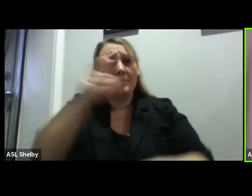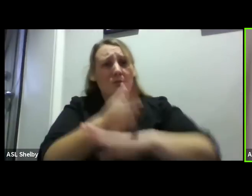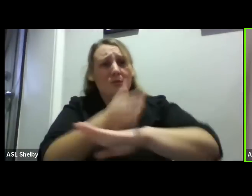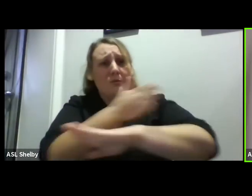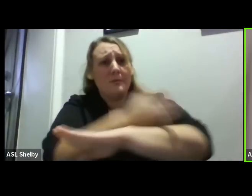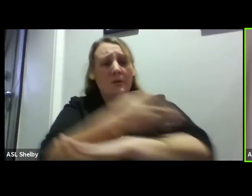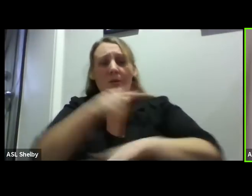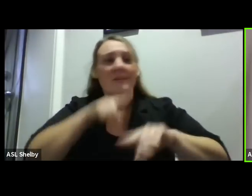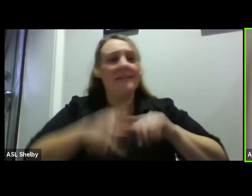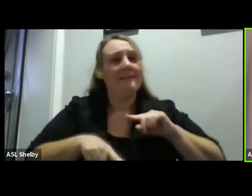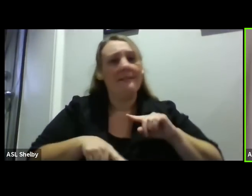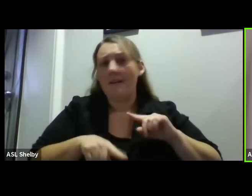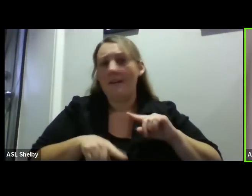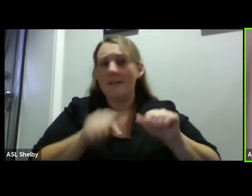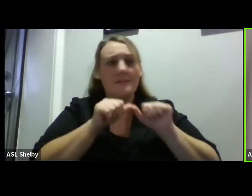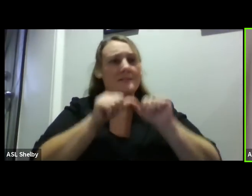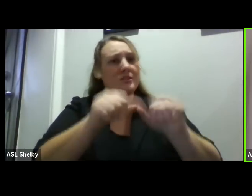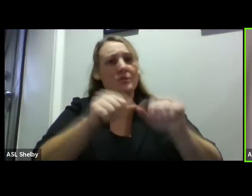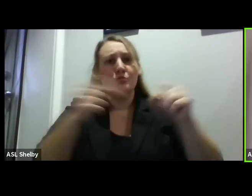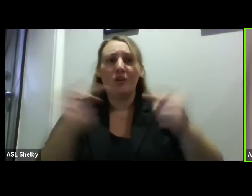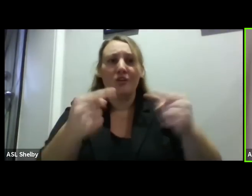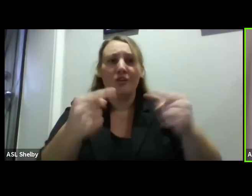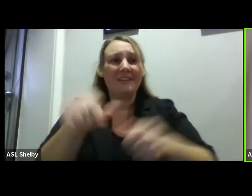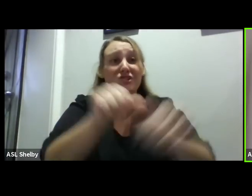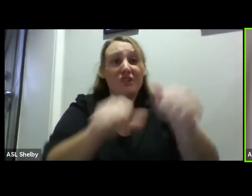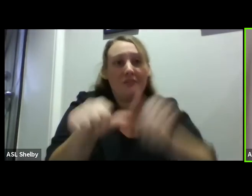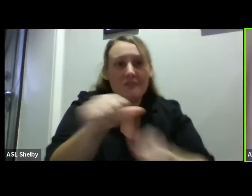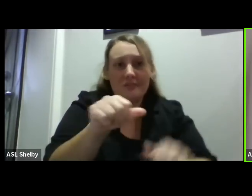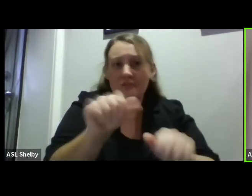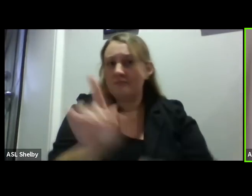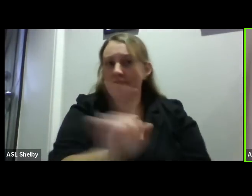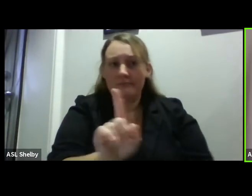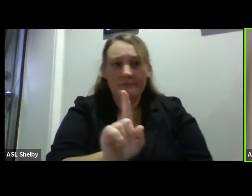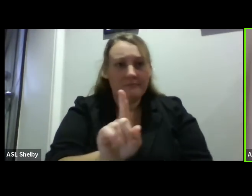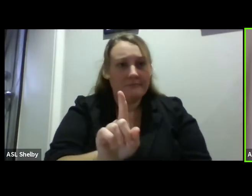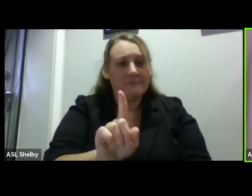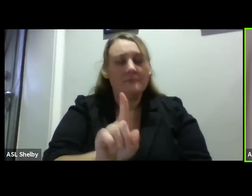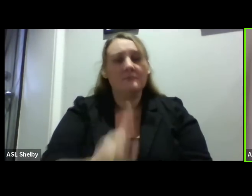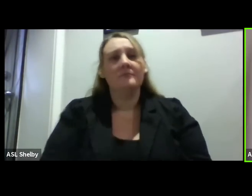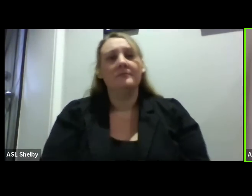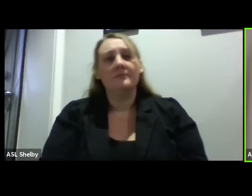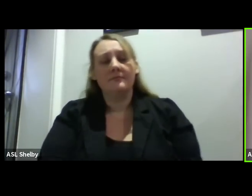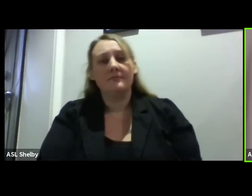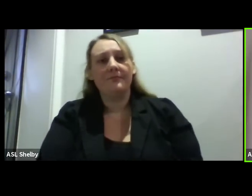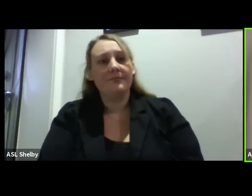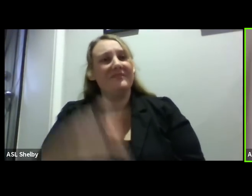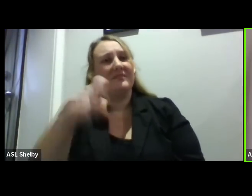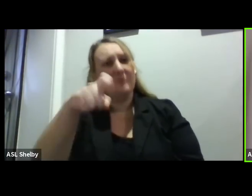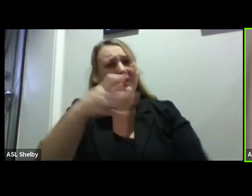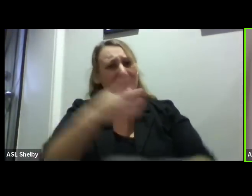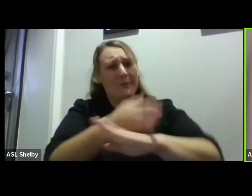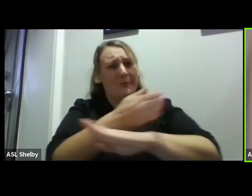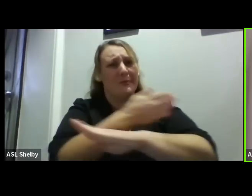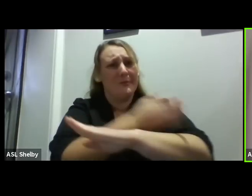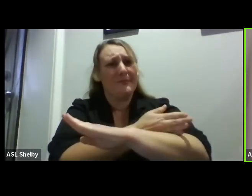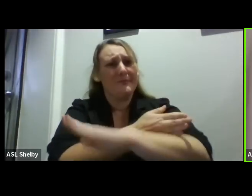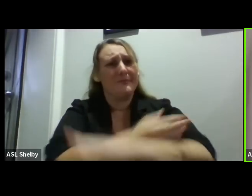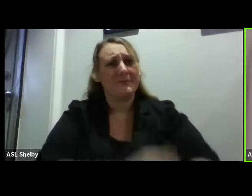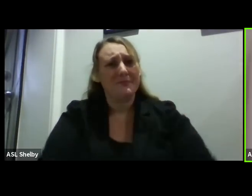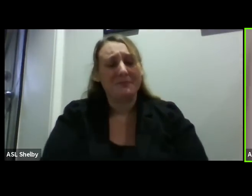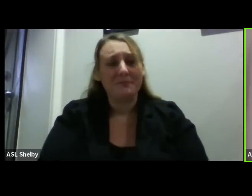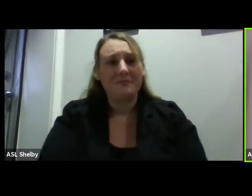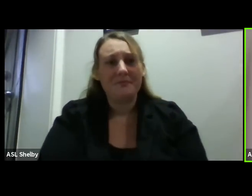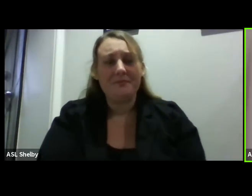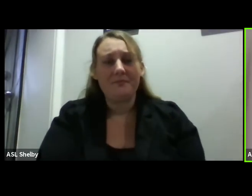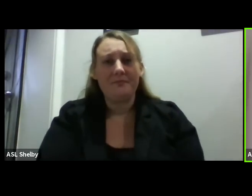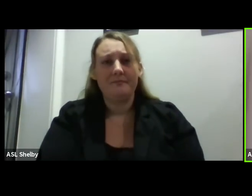that are perpetuating harm and killing our own. Like, we need to do better, y'all. We do. I